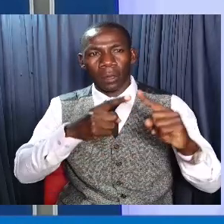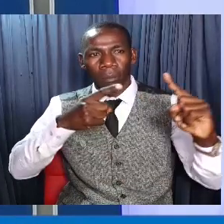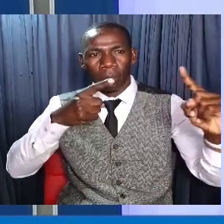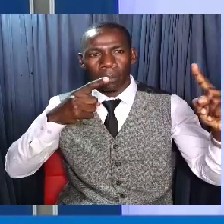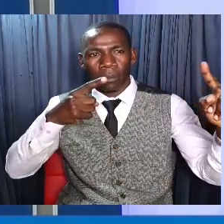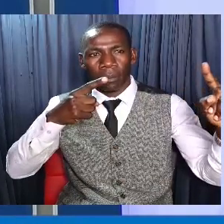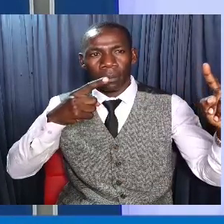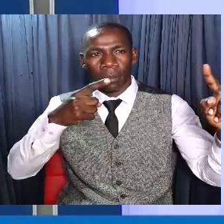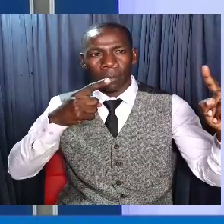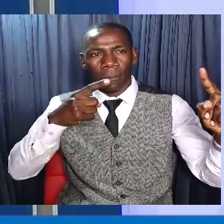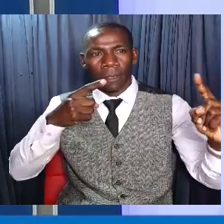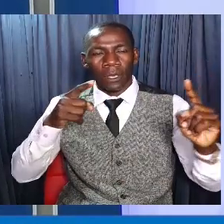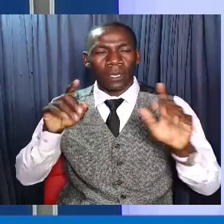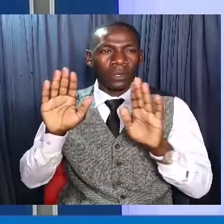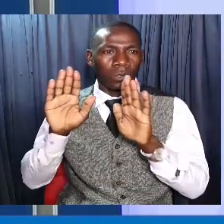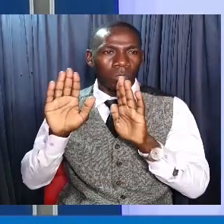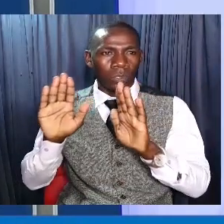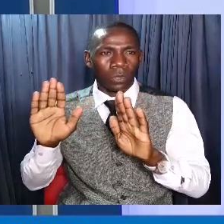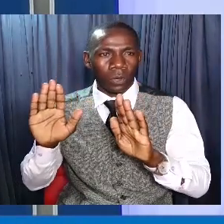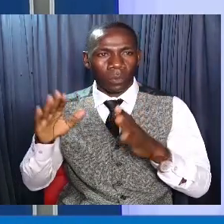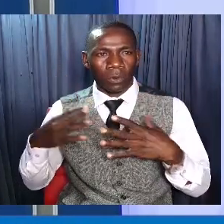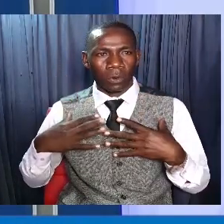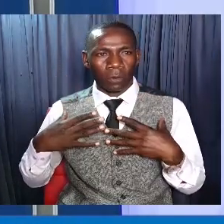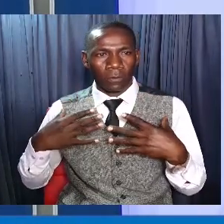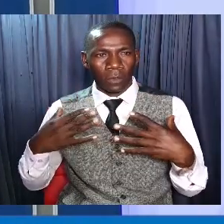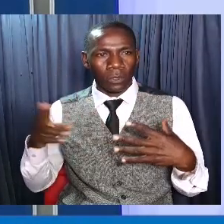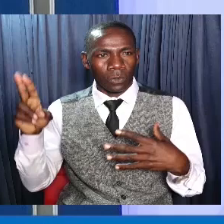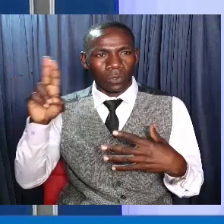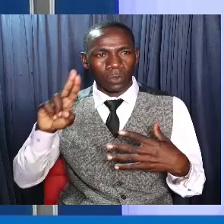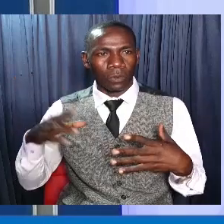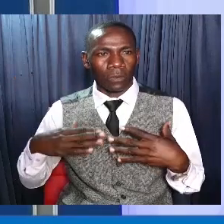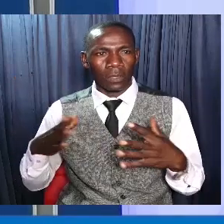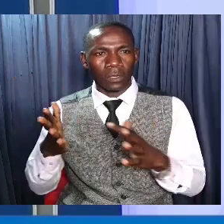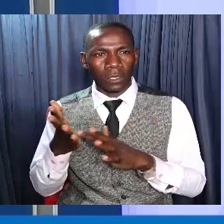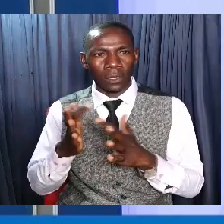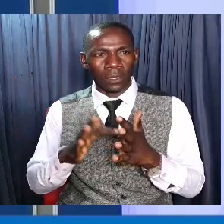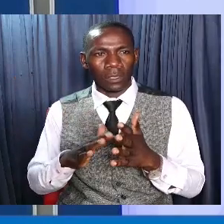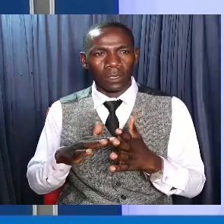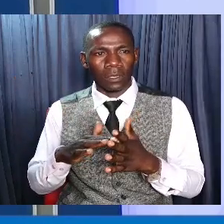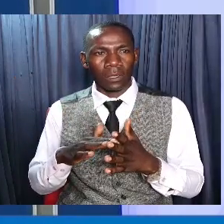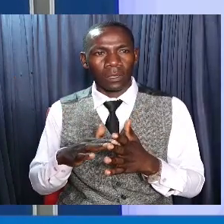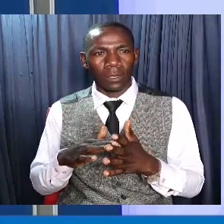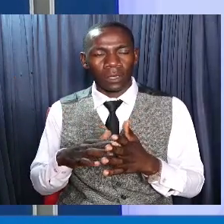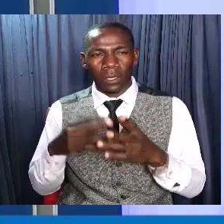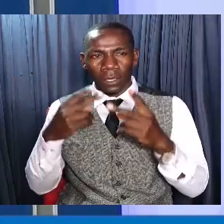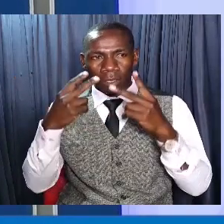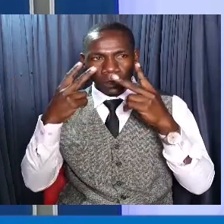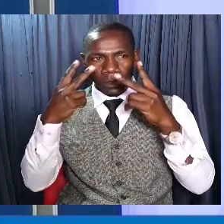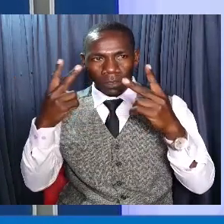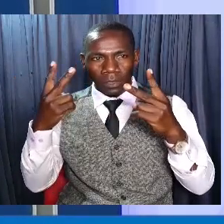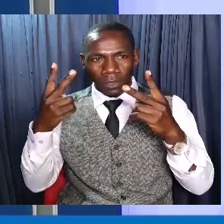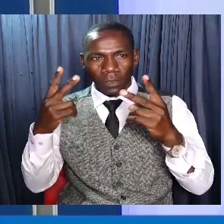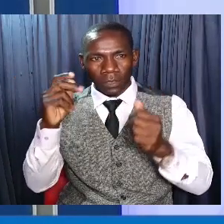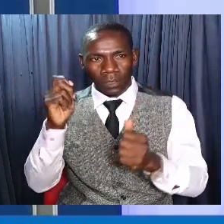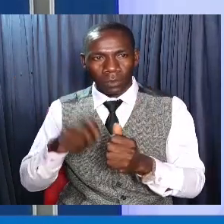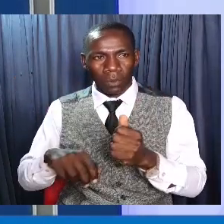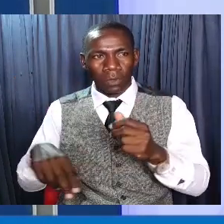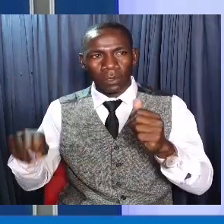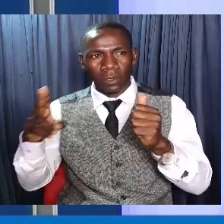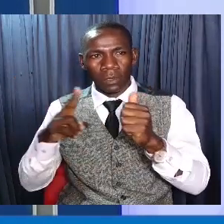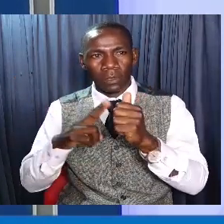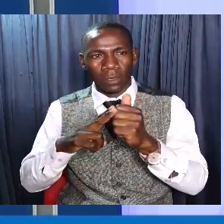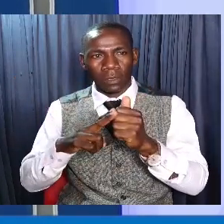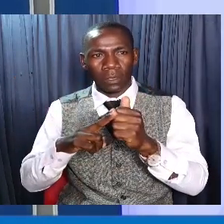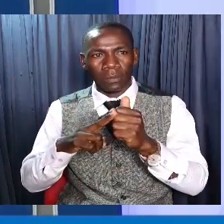Aache kukiri kule anakokiri kwamba to forsake how she used to confess Jesus is the Lord. Aone huu moto ameongezwa mara saba. And see the